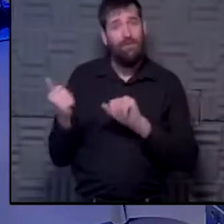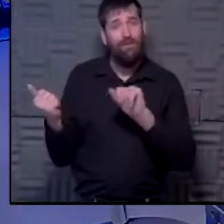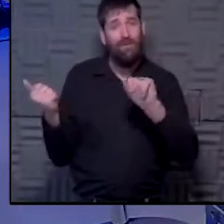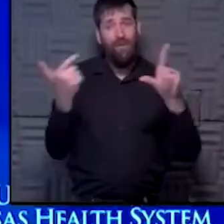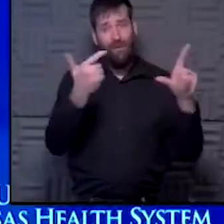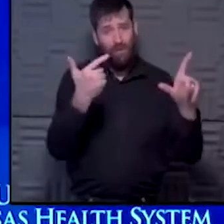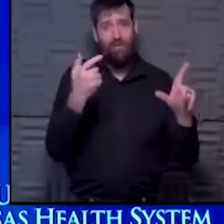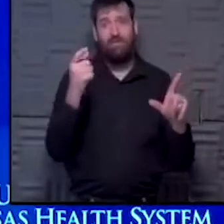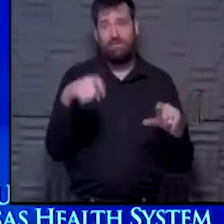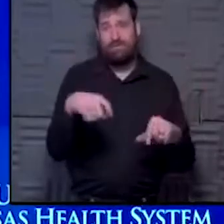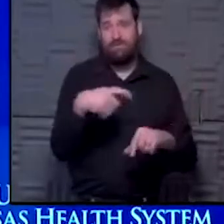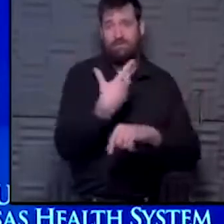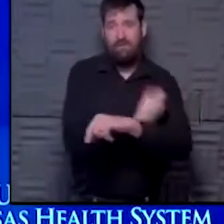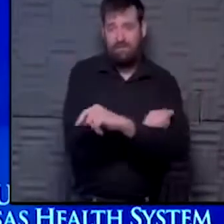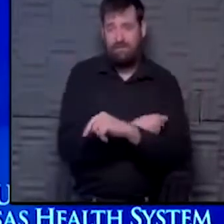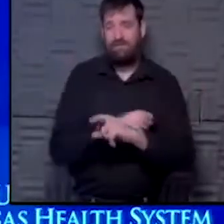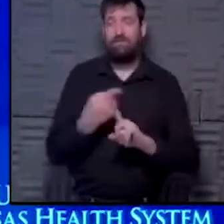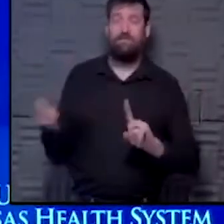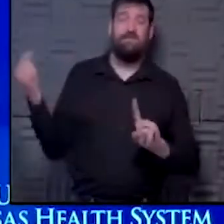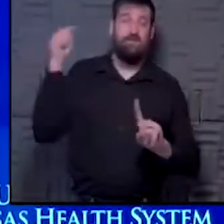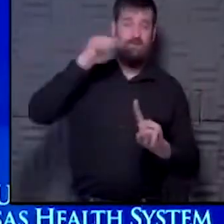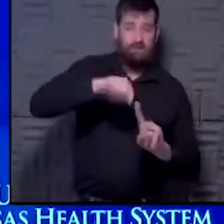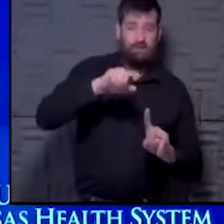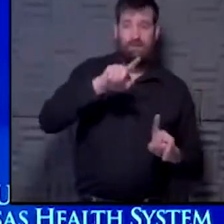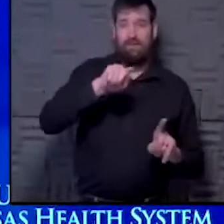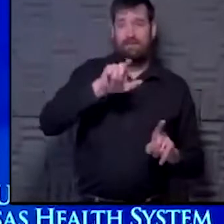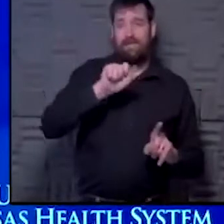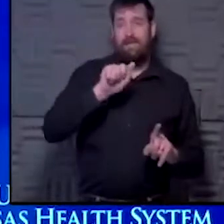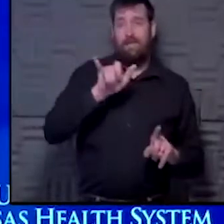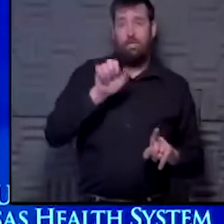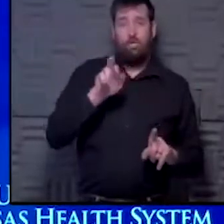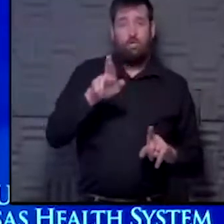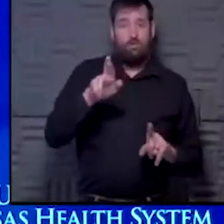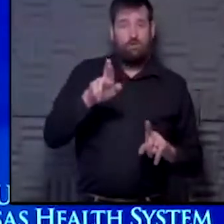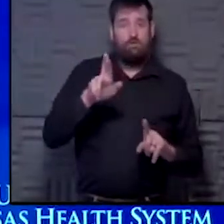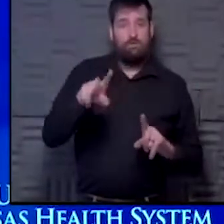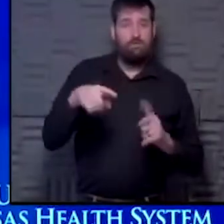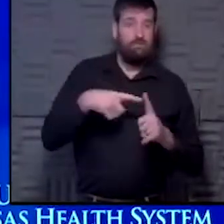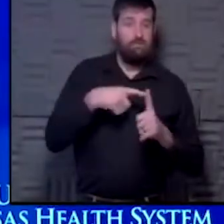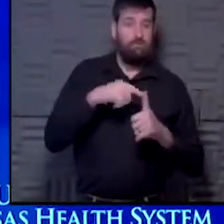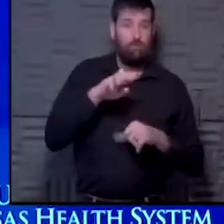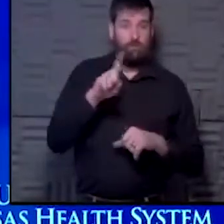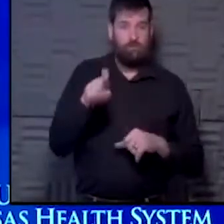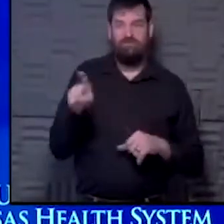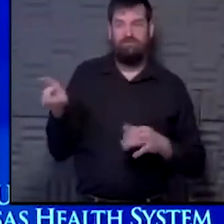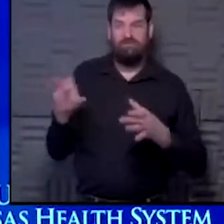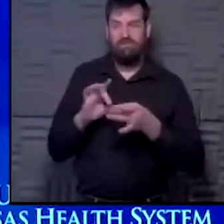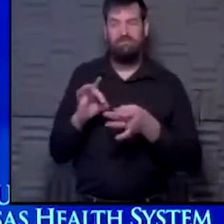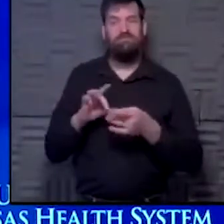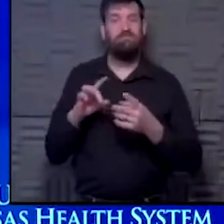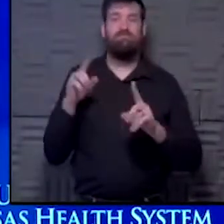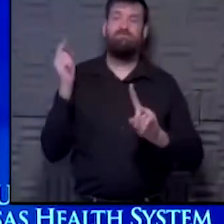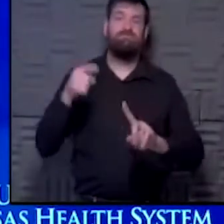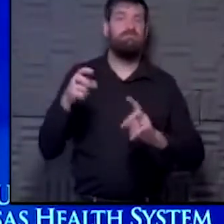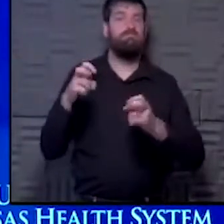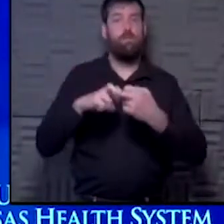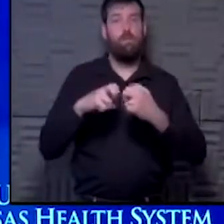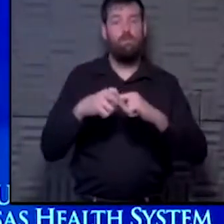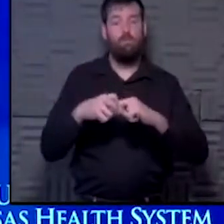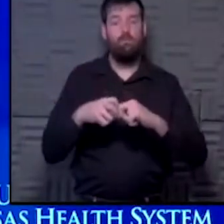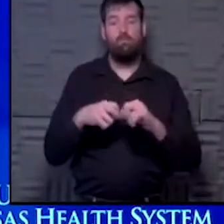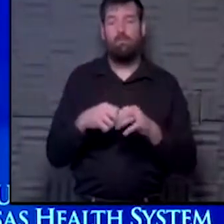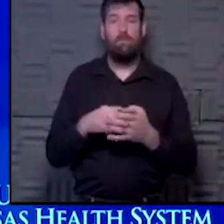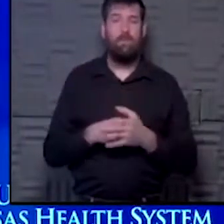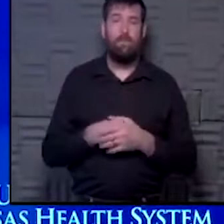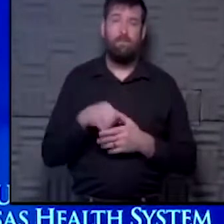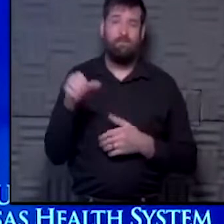be vaccinated. And back to Taylor's initial question, and I think you guys hit on this, the ultimate problem is we're back where we